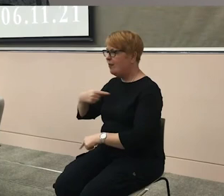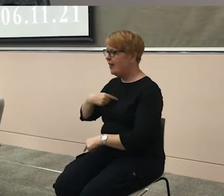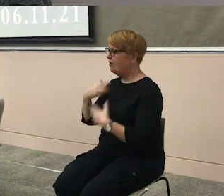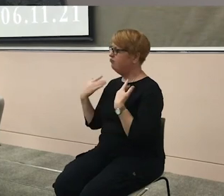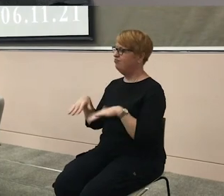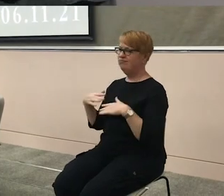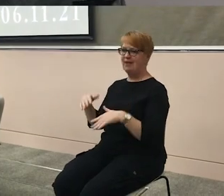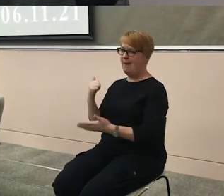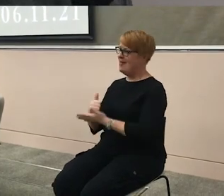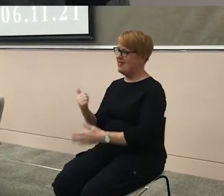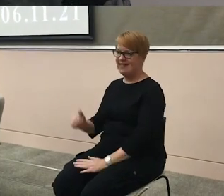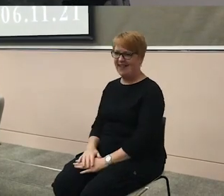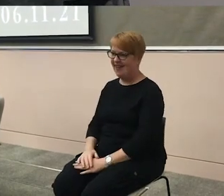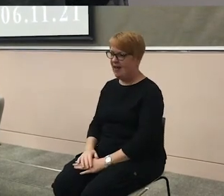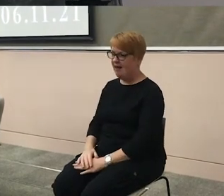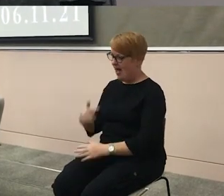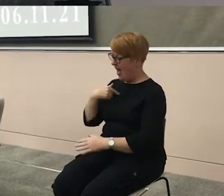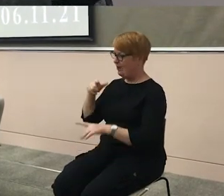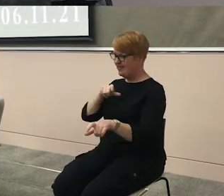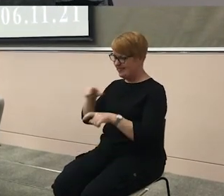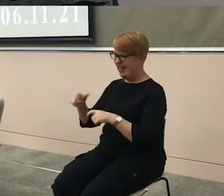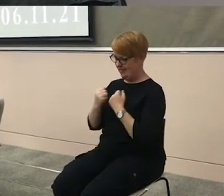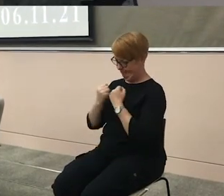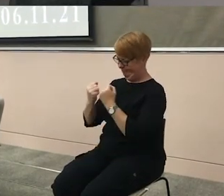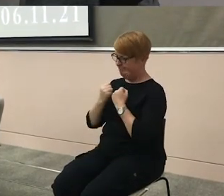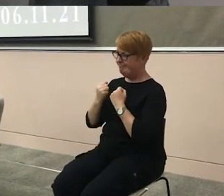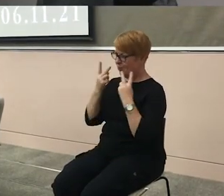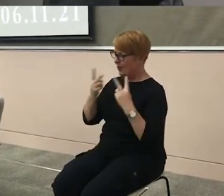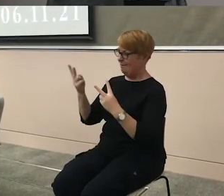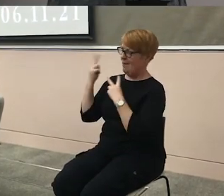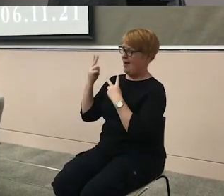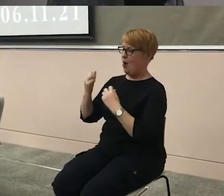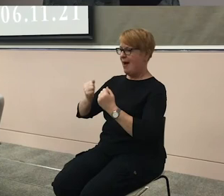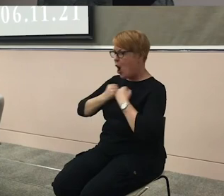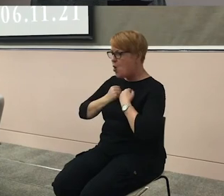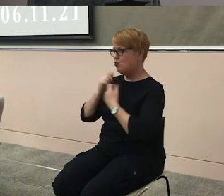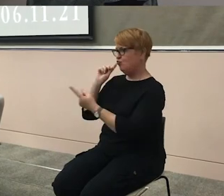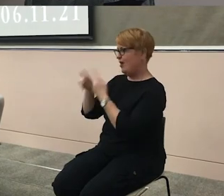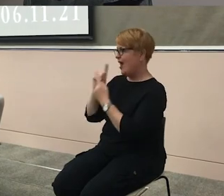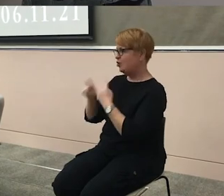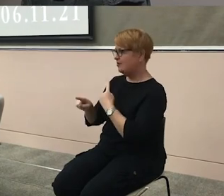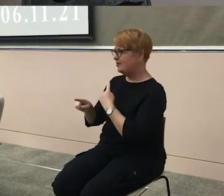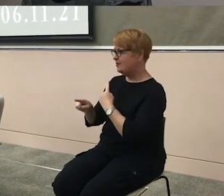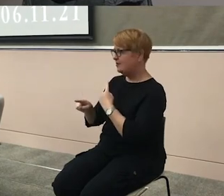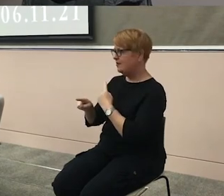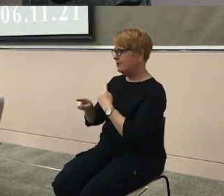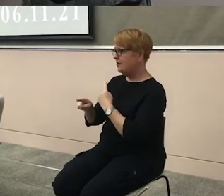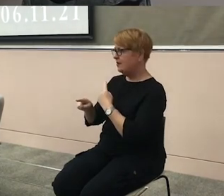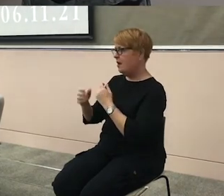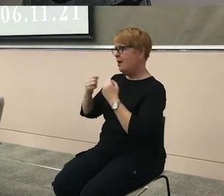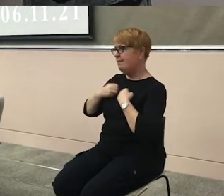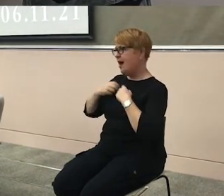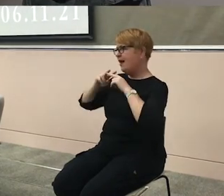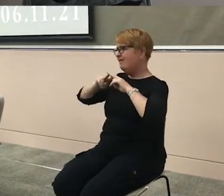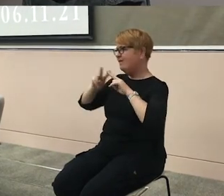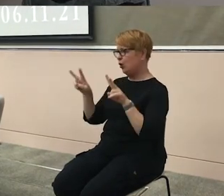amazing journey. I'm still reflecting upon my own reactions and how it's probably altered my vision and